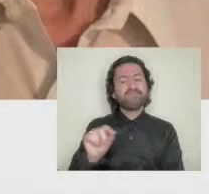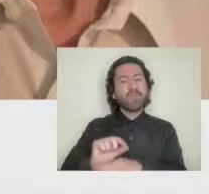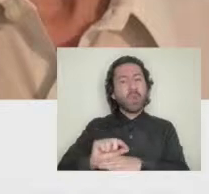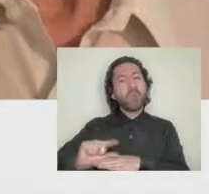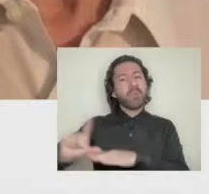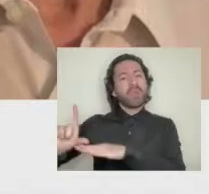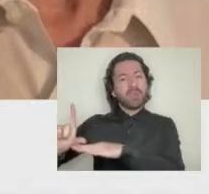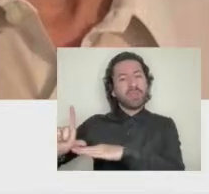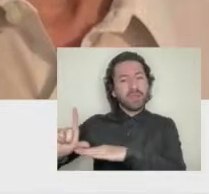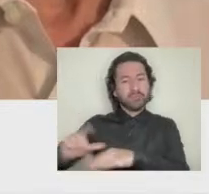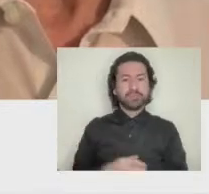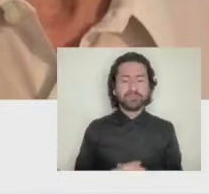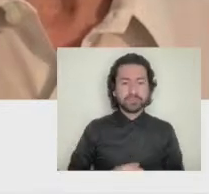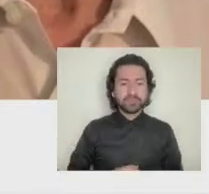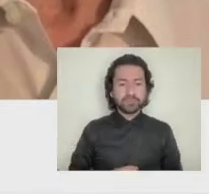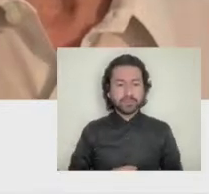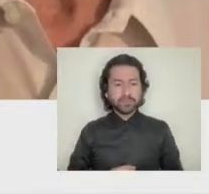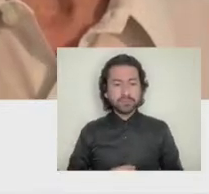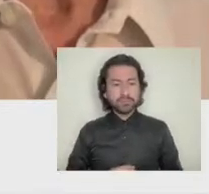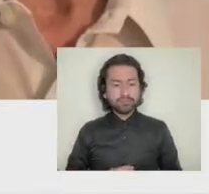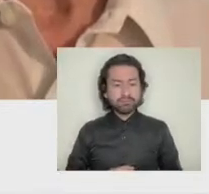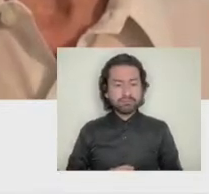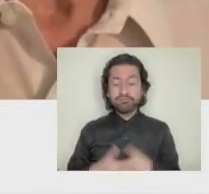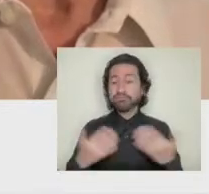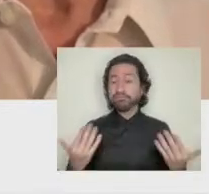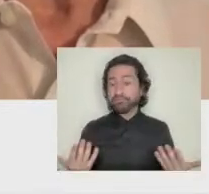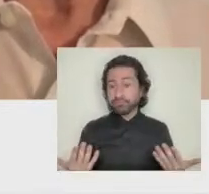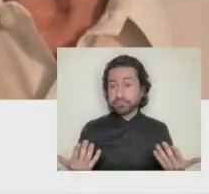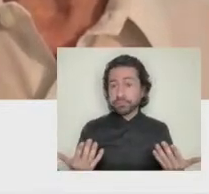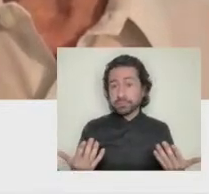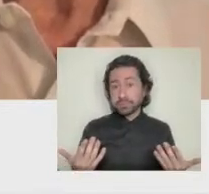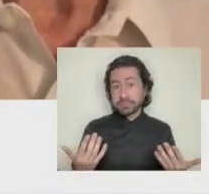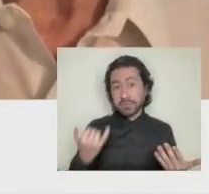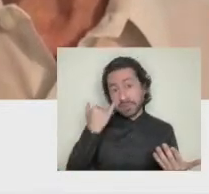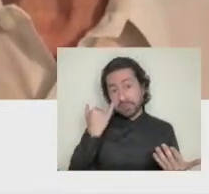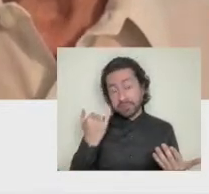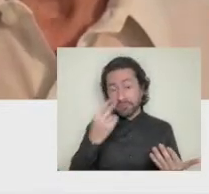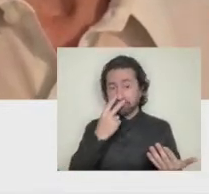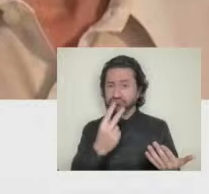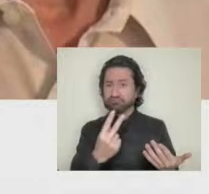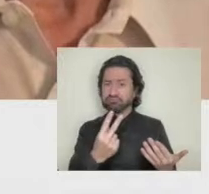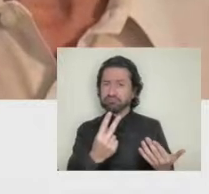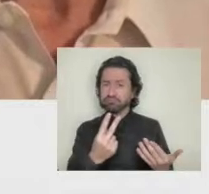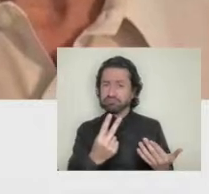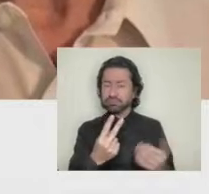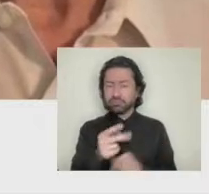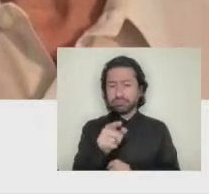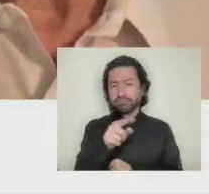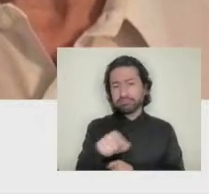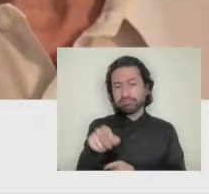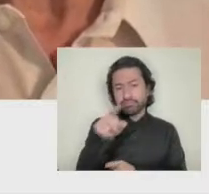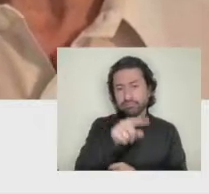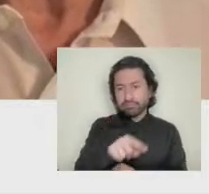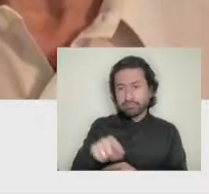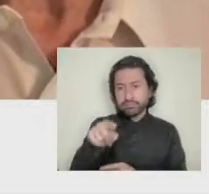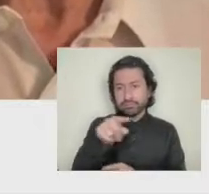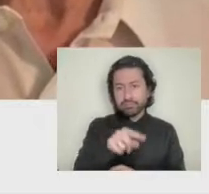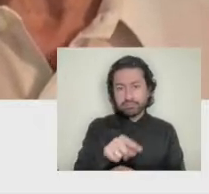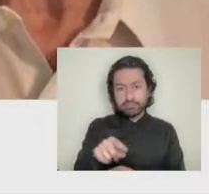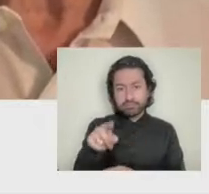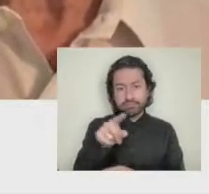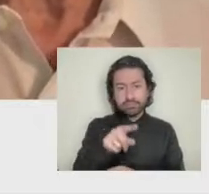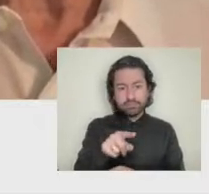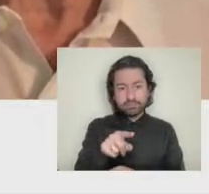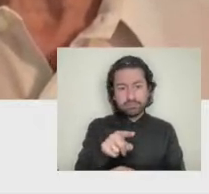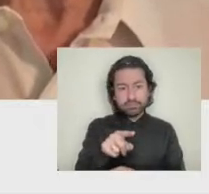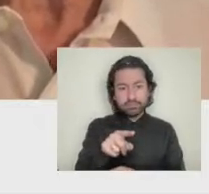And if we look in from our commission in the Americas, the coverage of social safety net